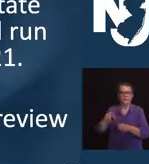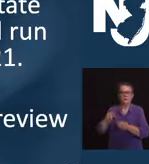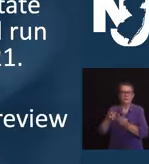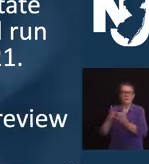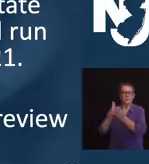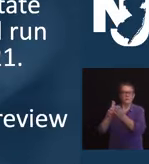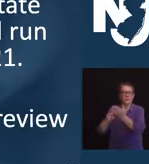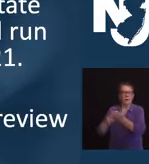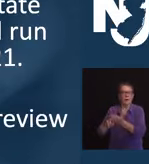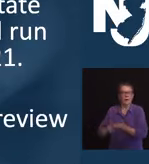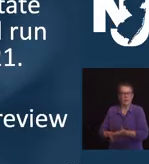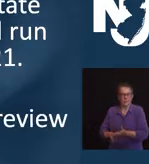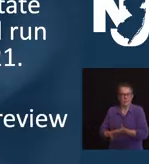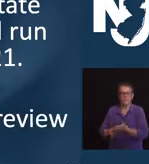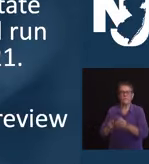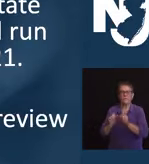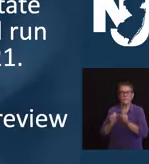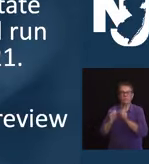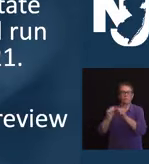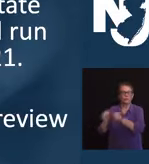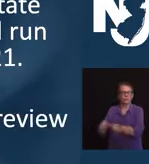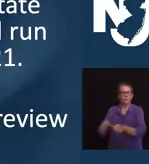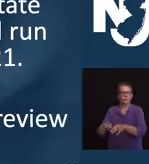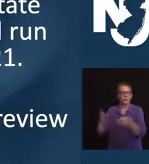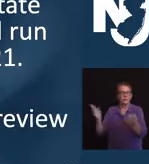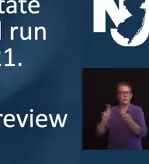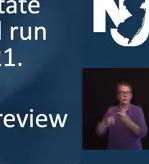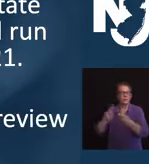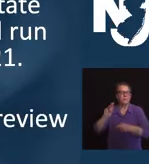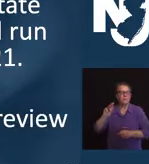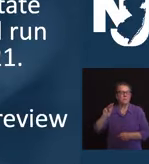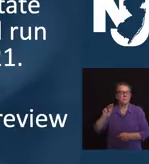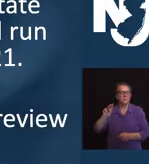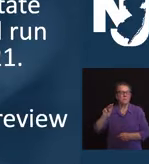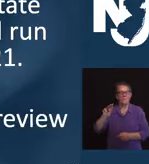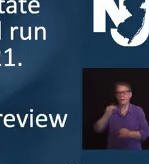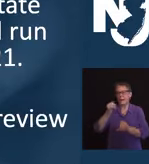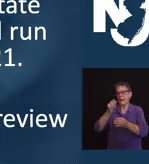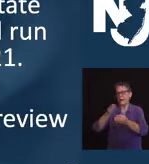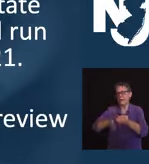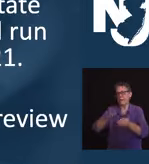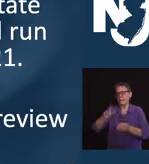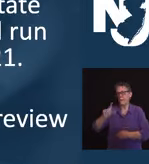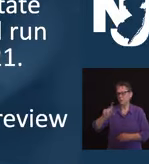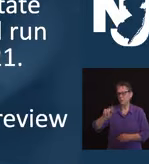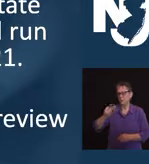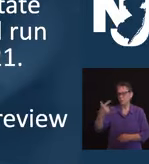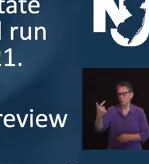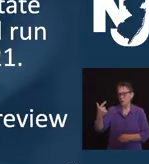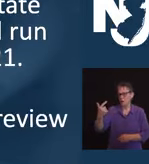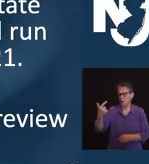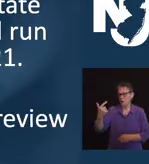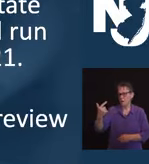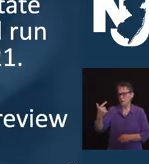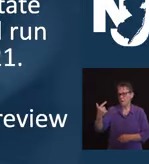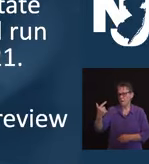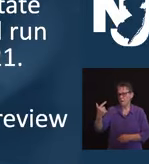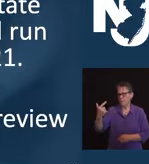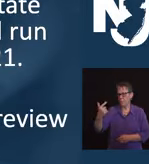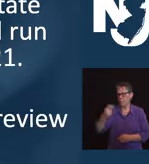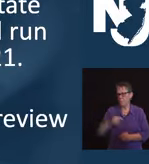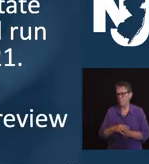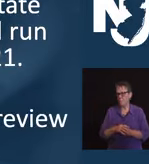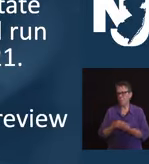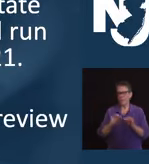because the recently signed American Rescue Plan has instituted changes to the Affordable Care Act to significantly